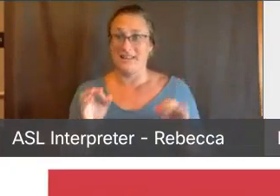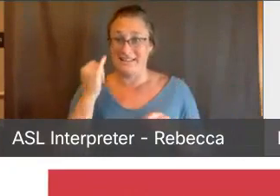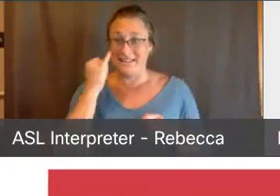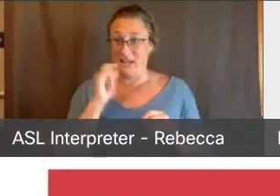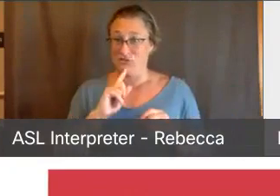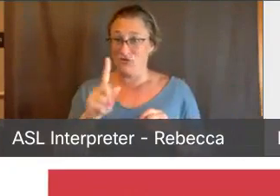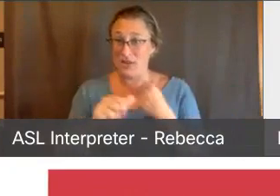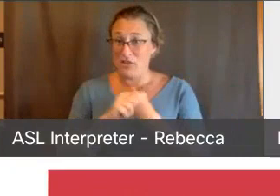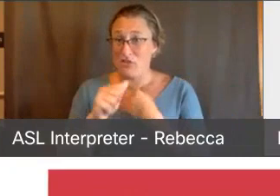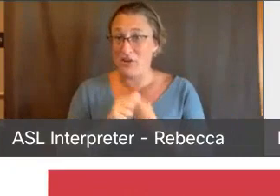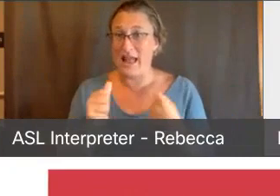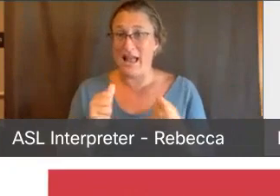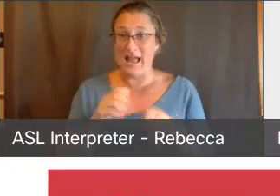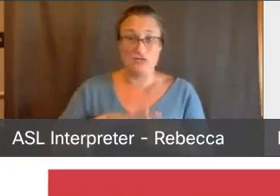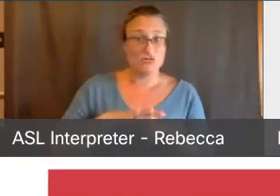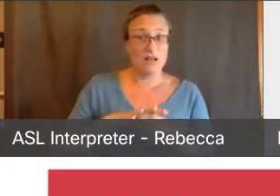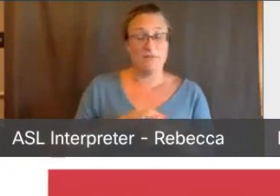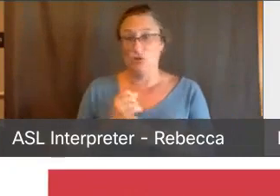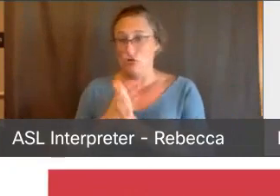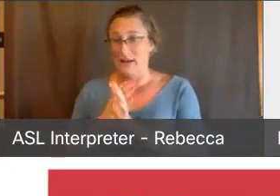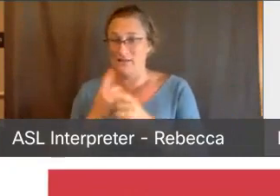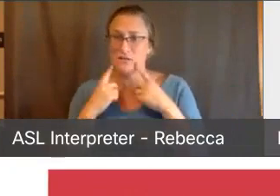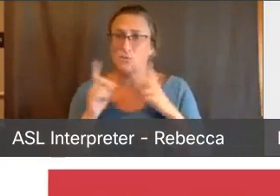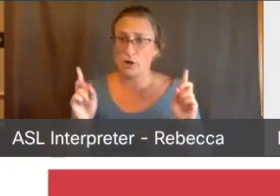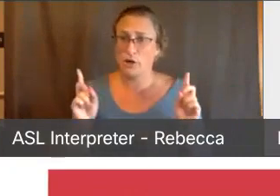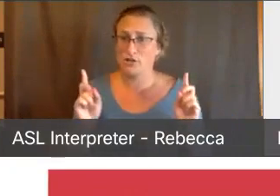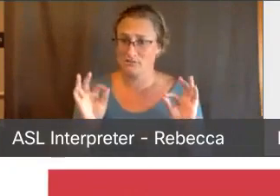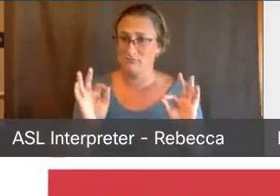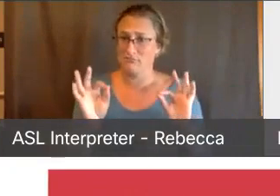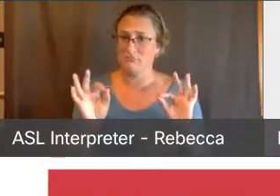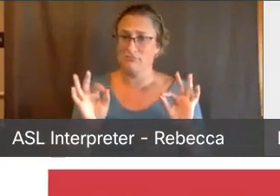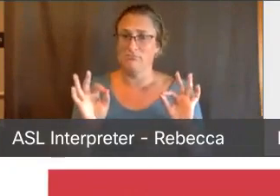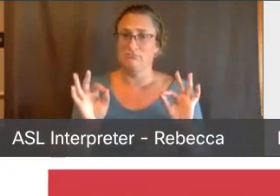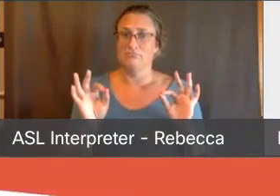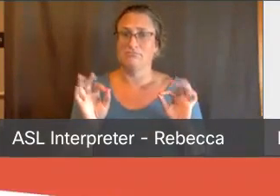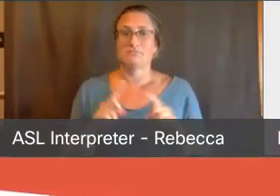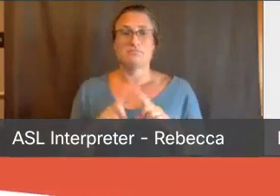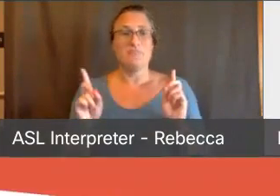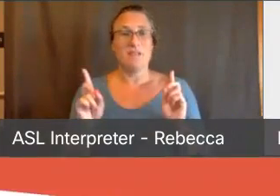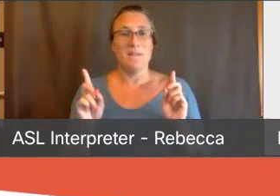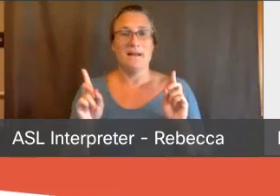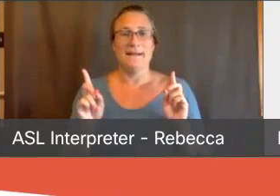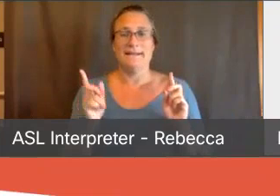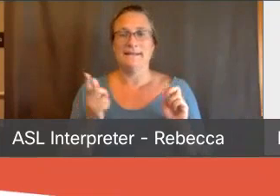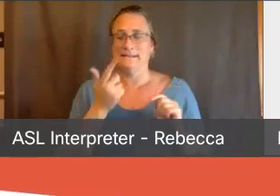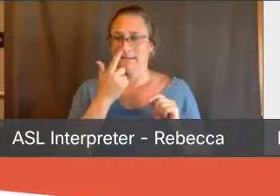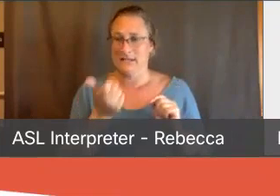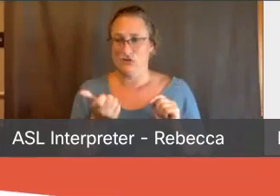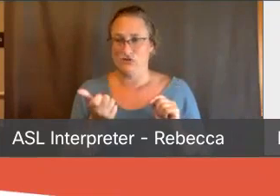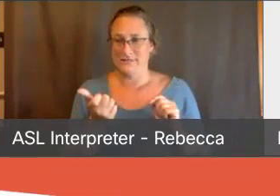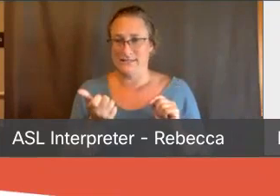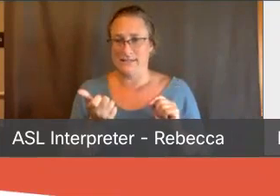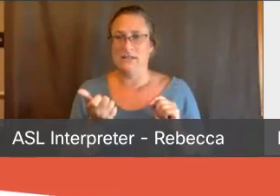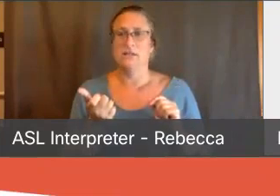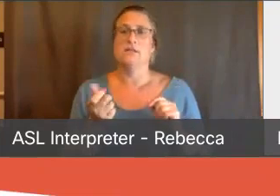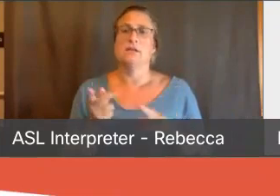in stressful moments. But what happens when people go through a lot of